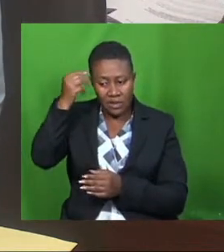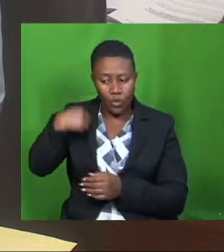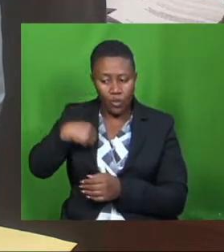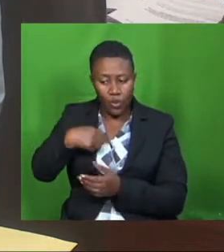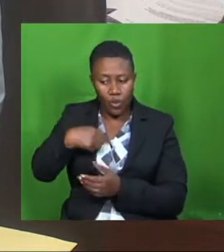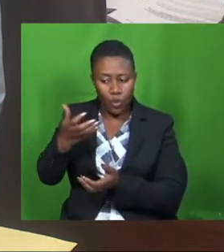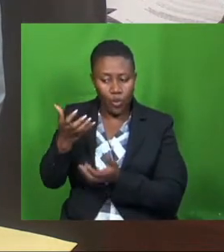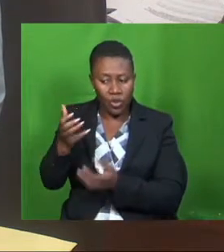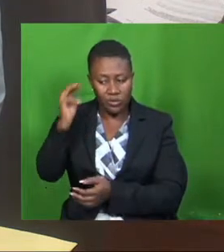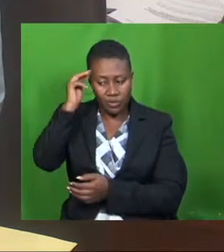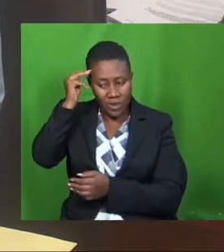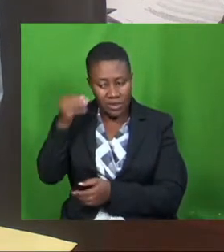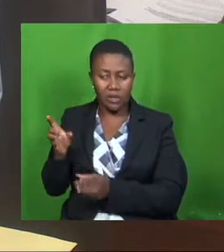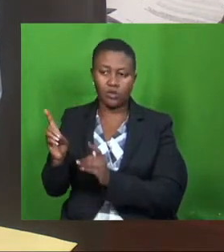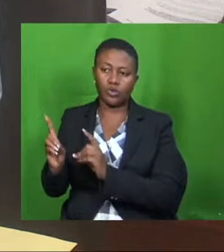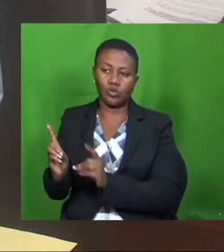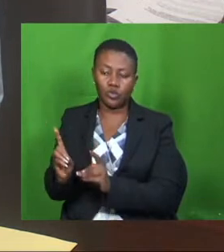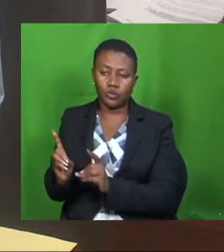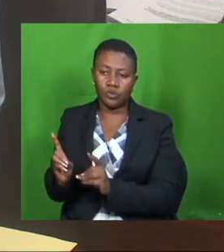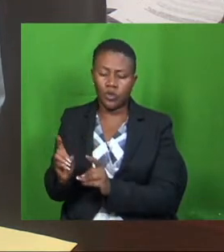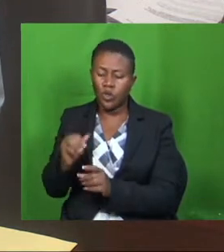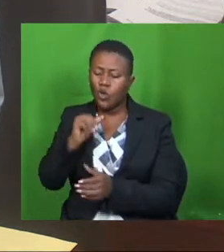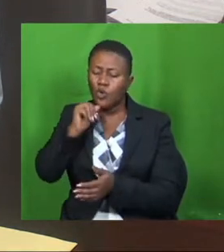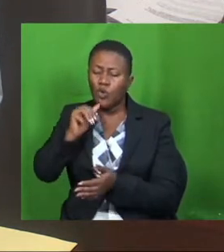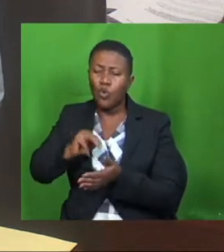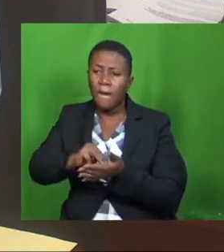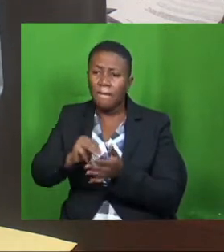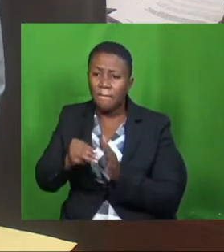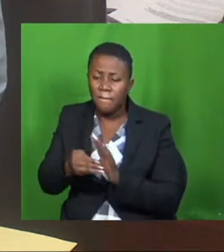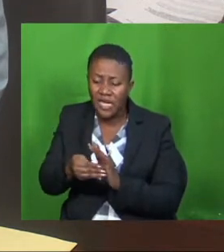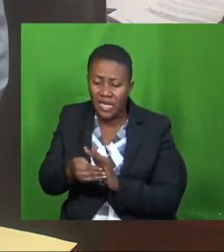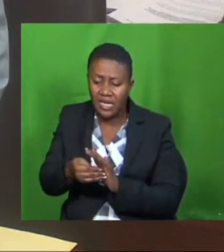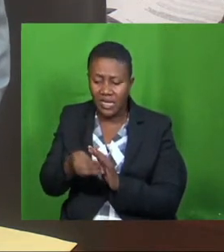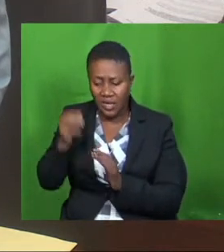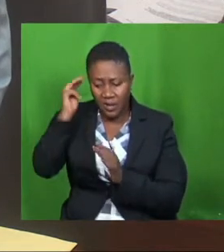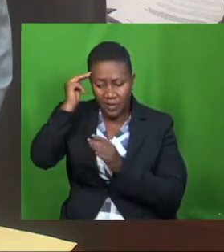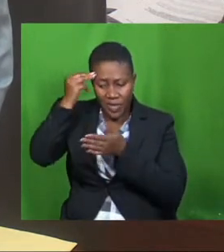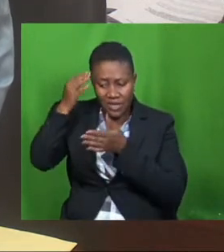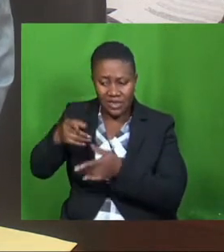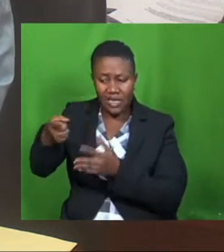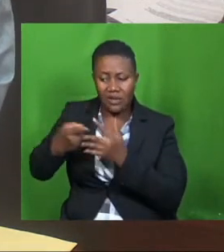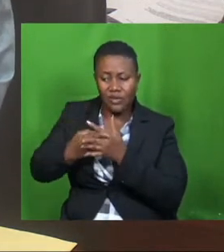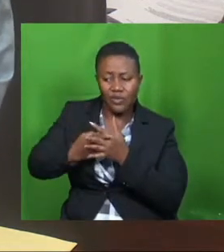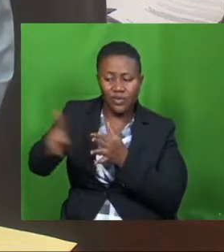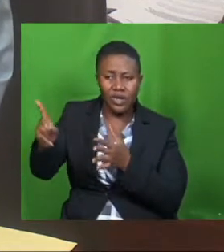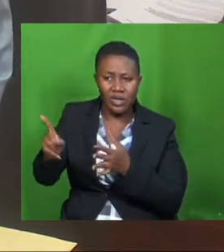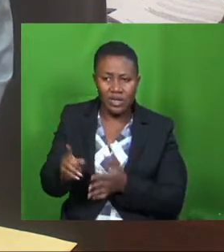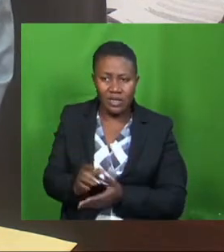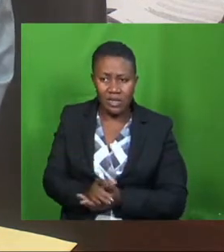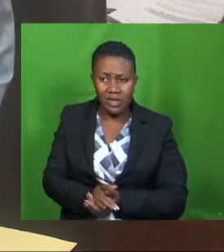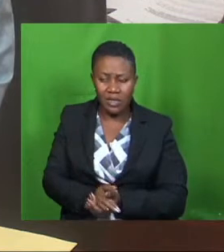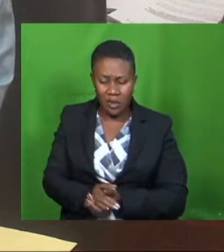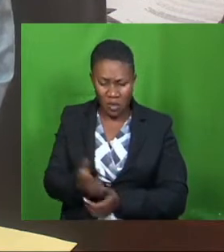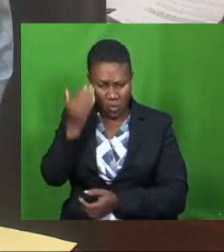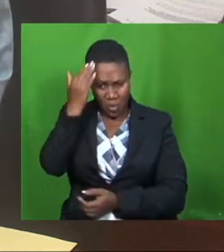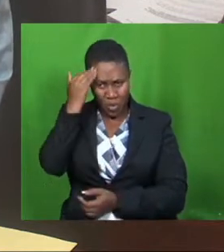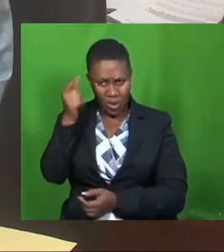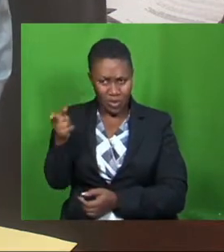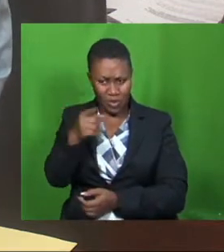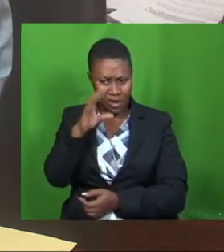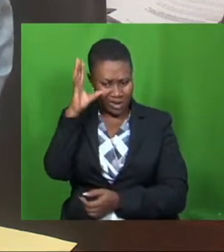having to come before this House to account for the expenditures, that can only be right. That